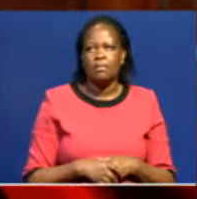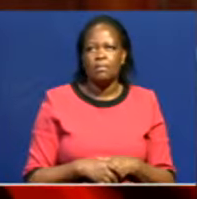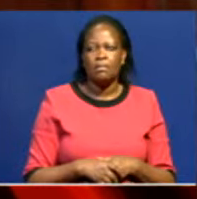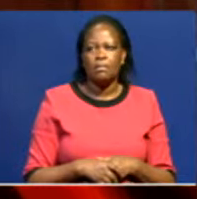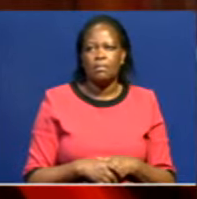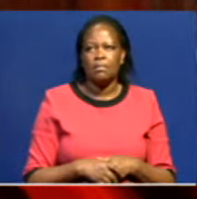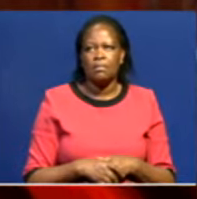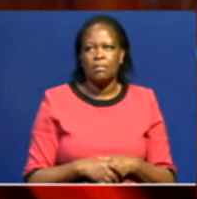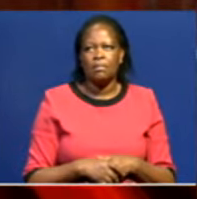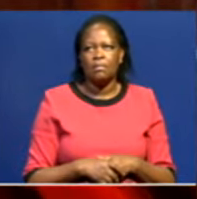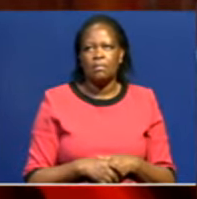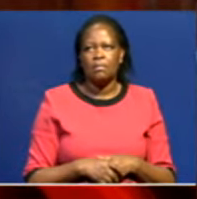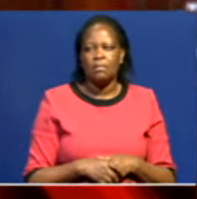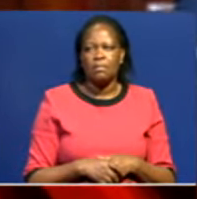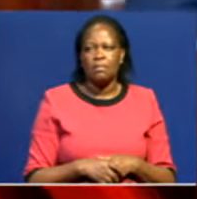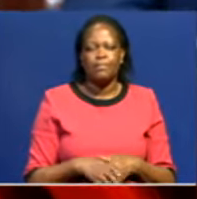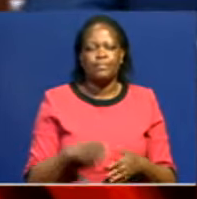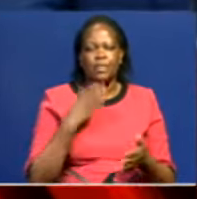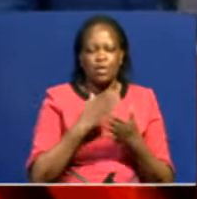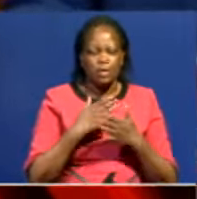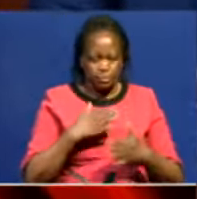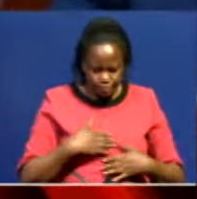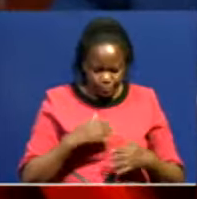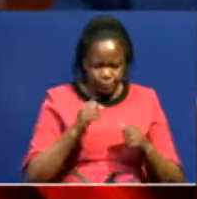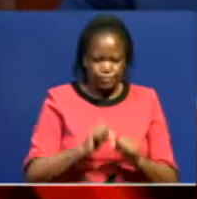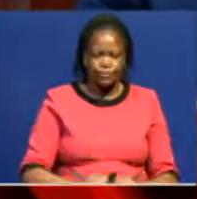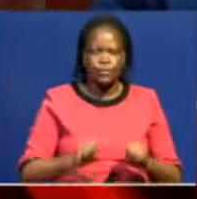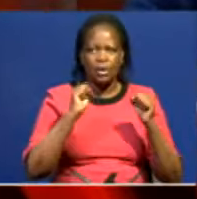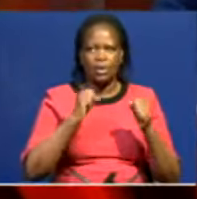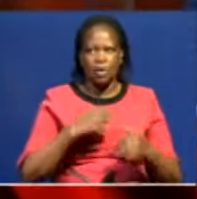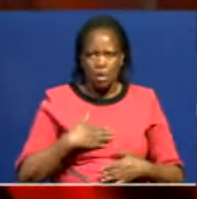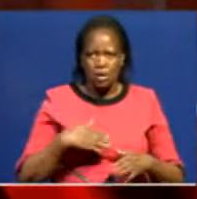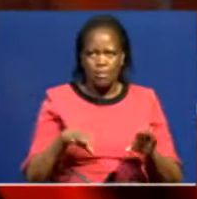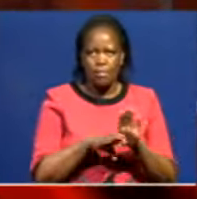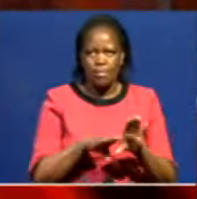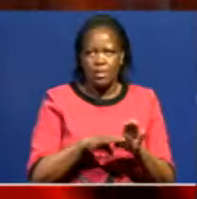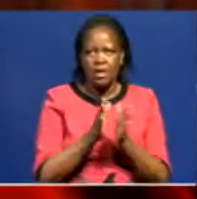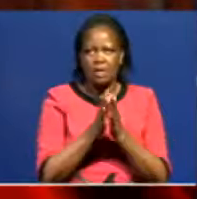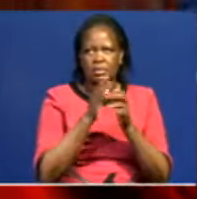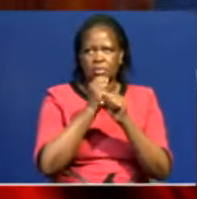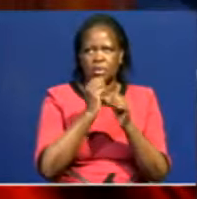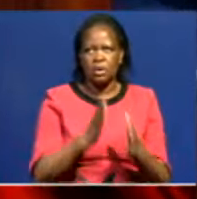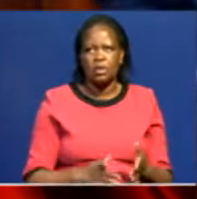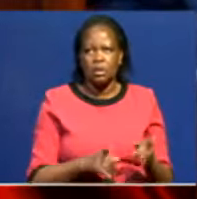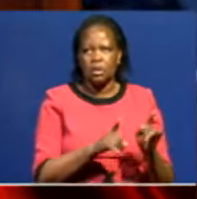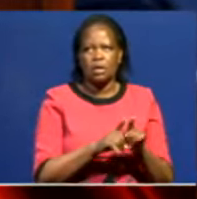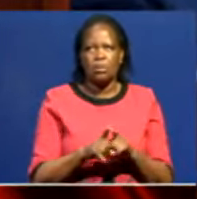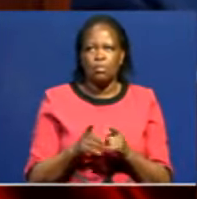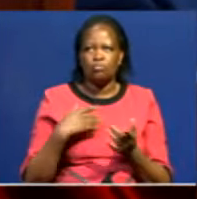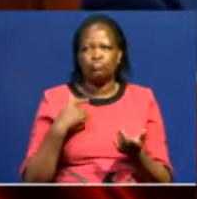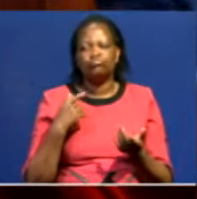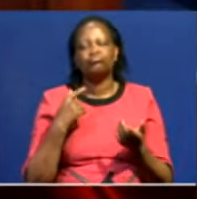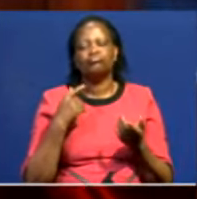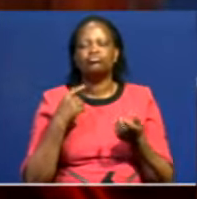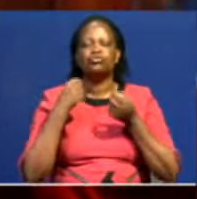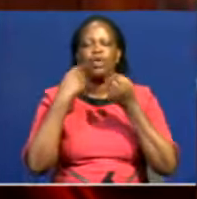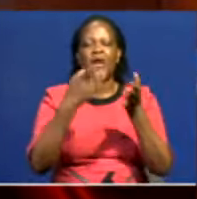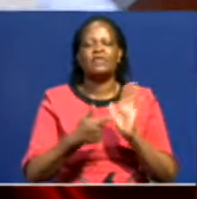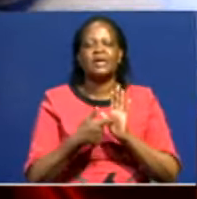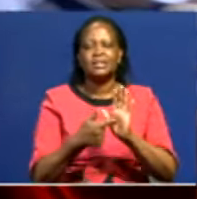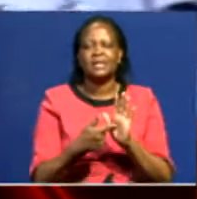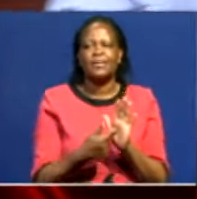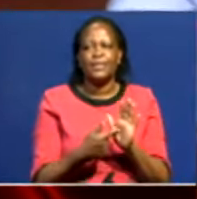Thank you. Thank you, Honorable Chair and Honorable Members, esteemed stakeholders. I think it's just to also maybe then give practical